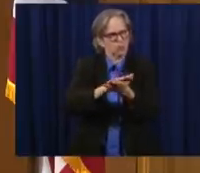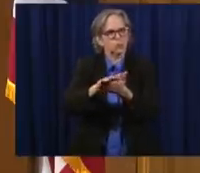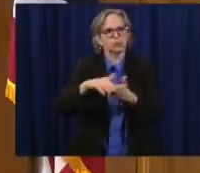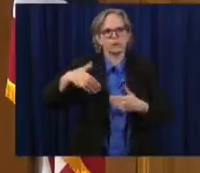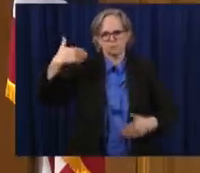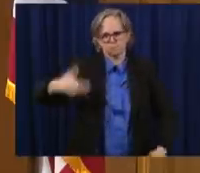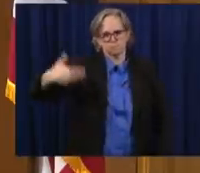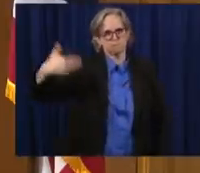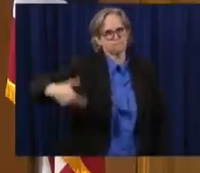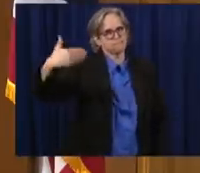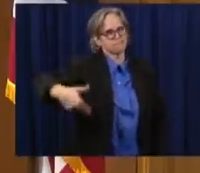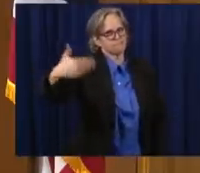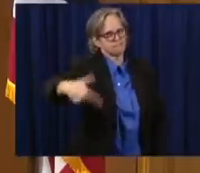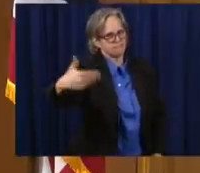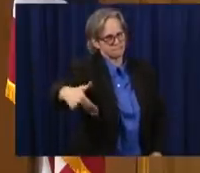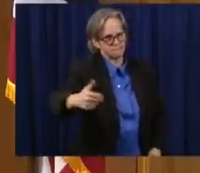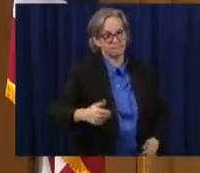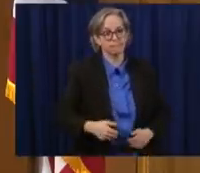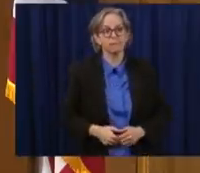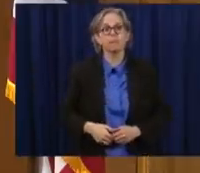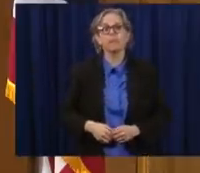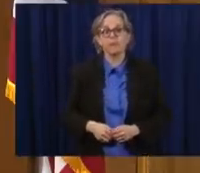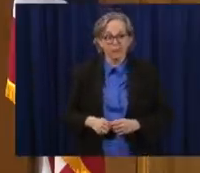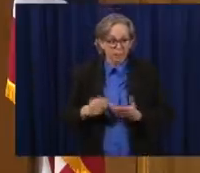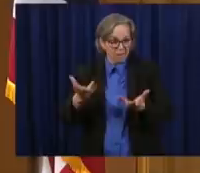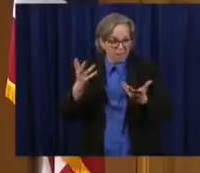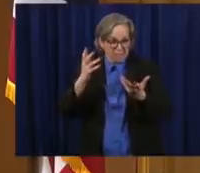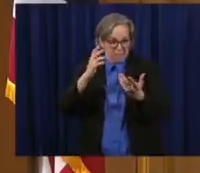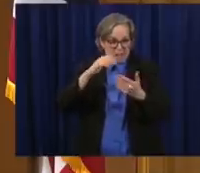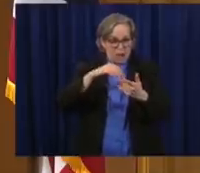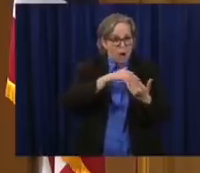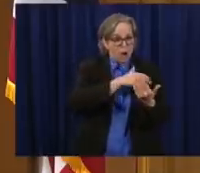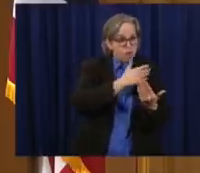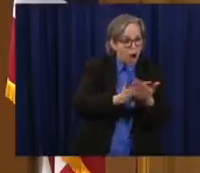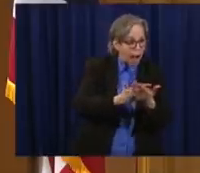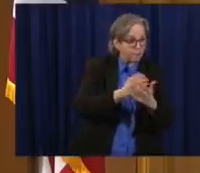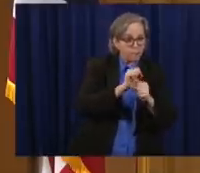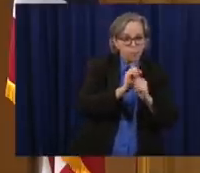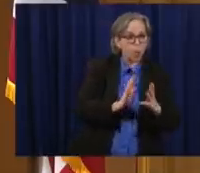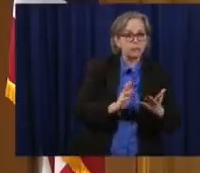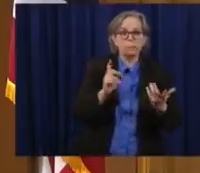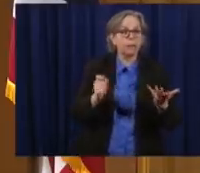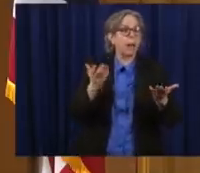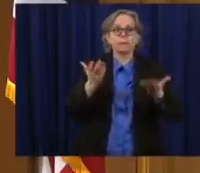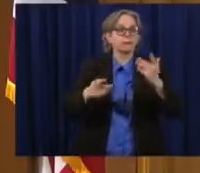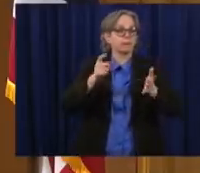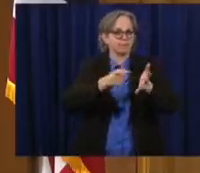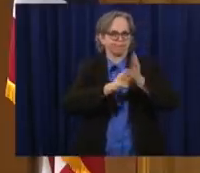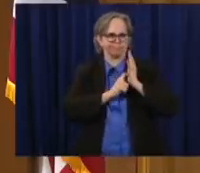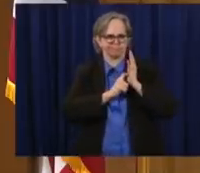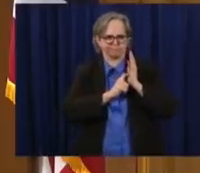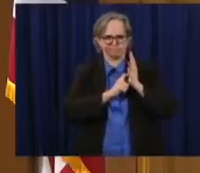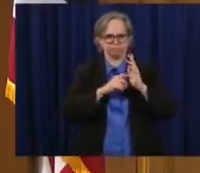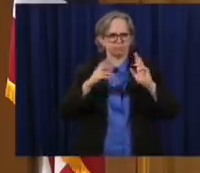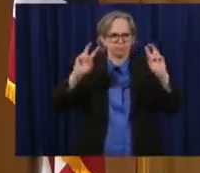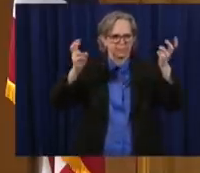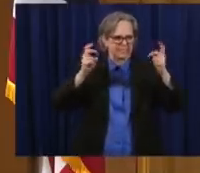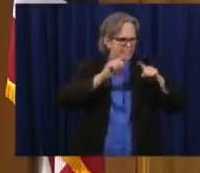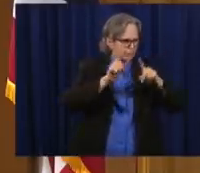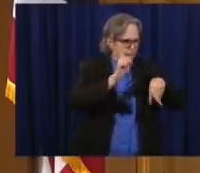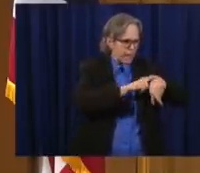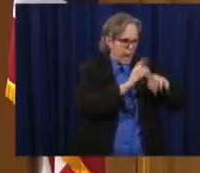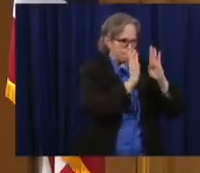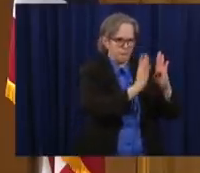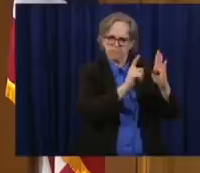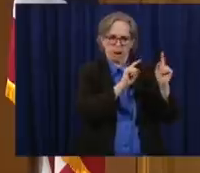Staggered arrivals for employees would be something you might see. Staggered lunch, where not everybody is gathered